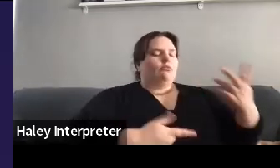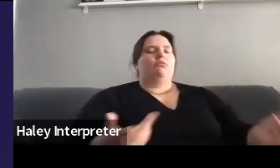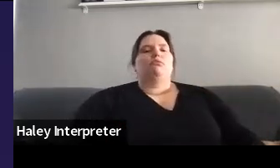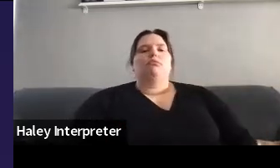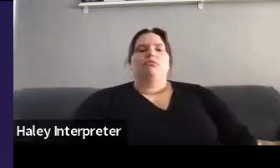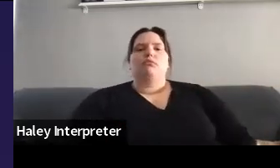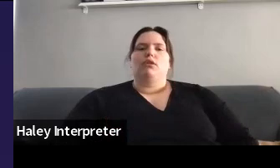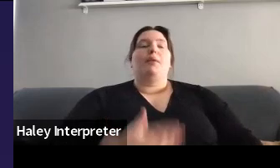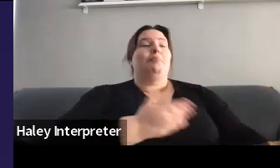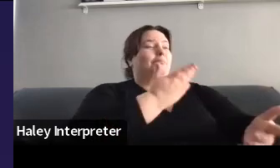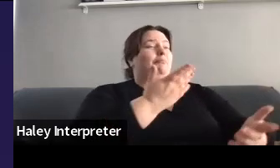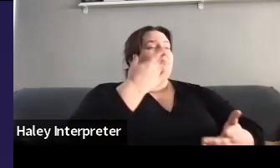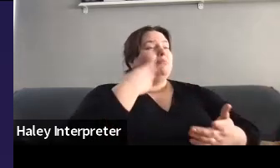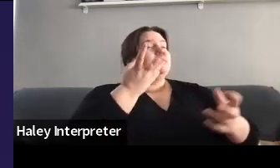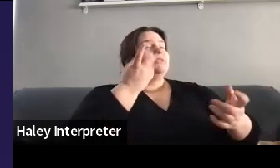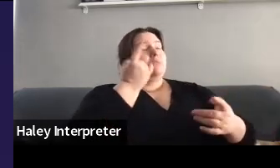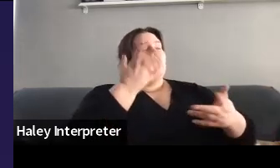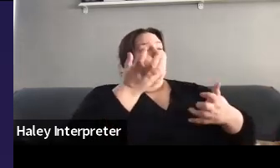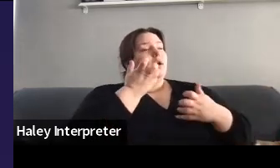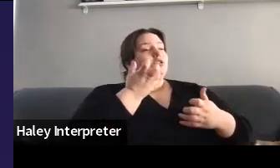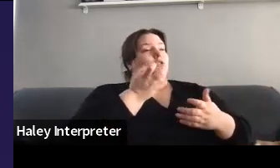This might be something we want to keep in our inventory.